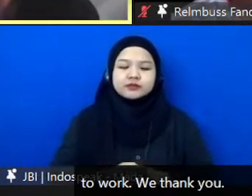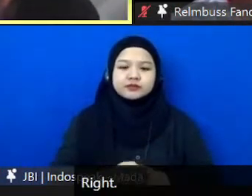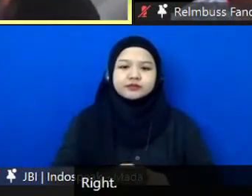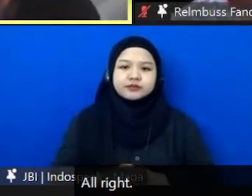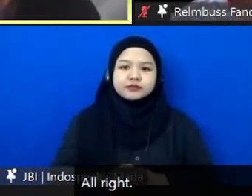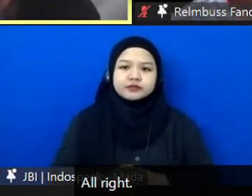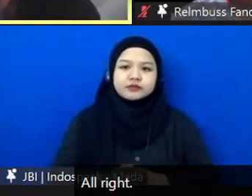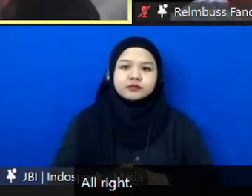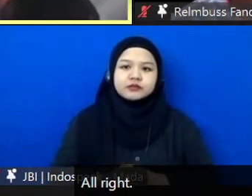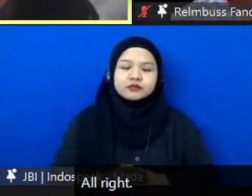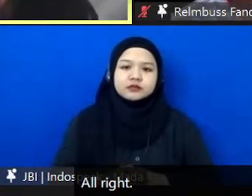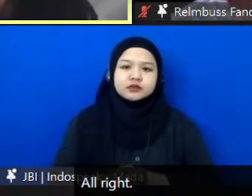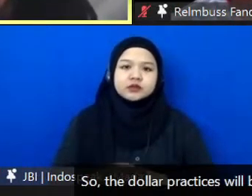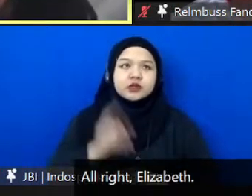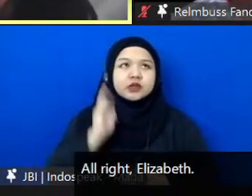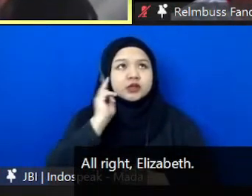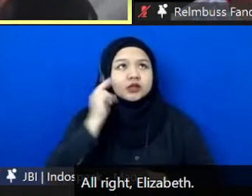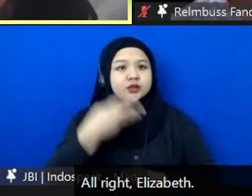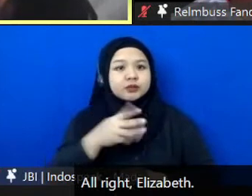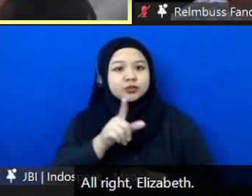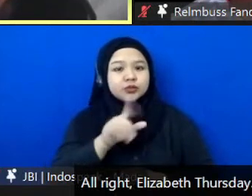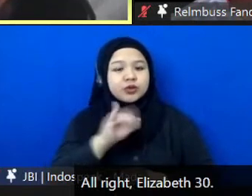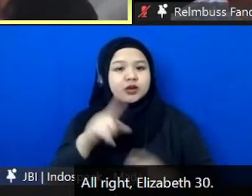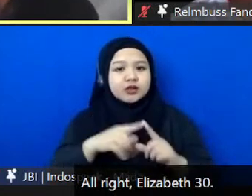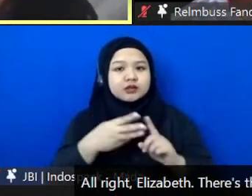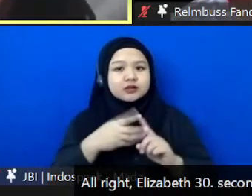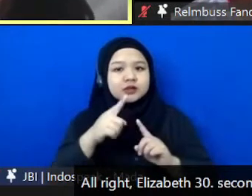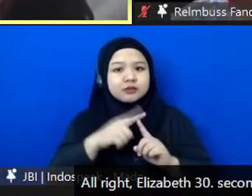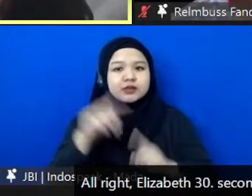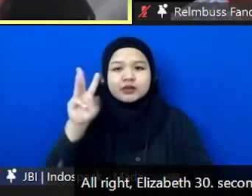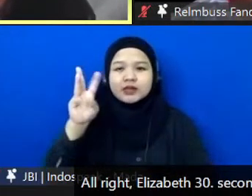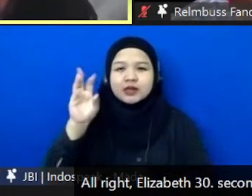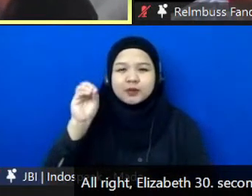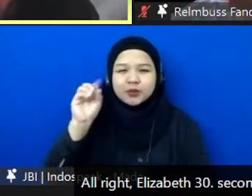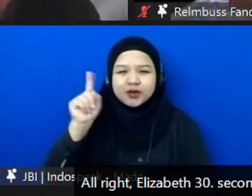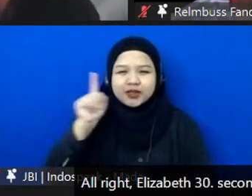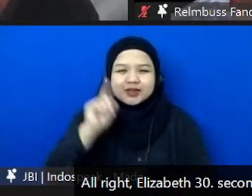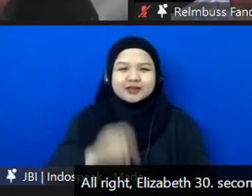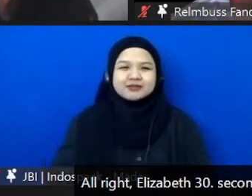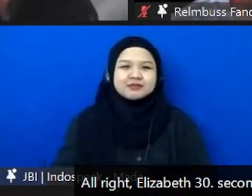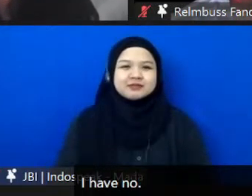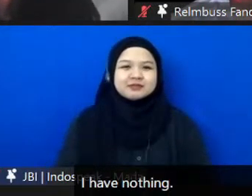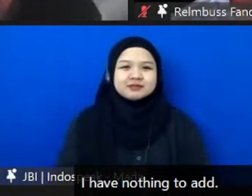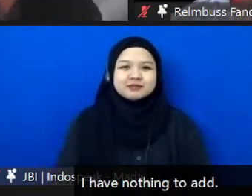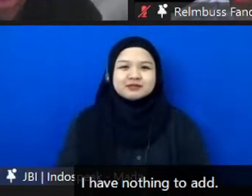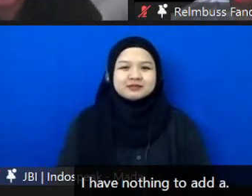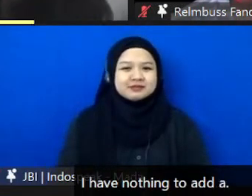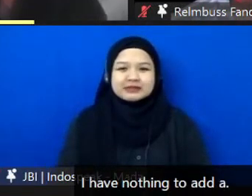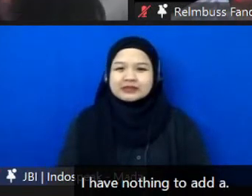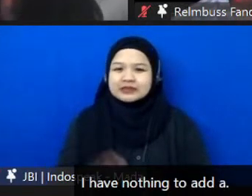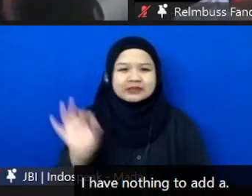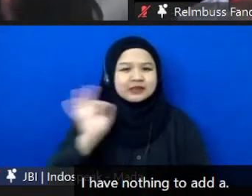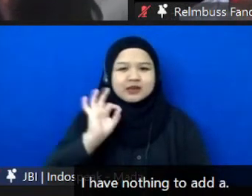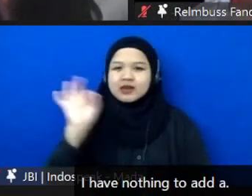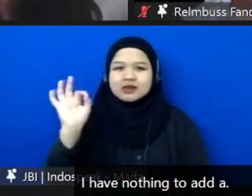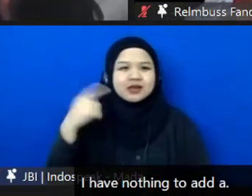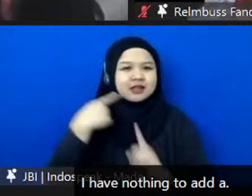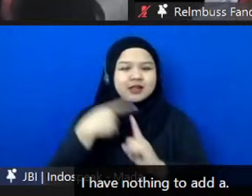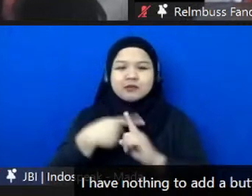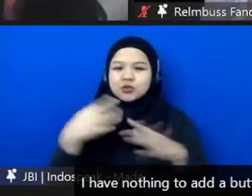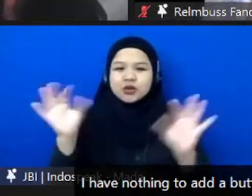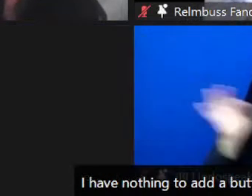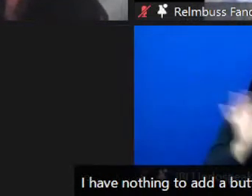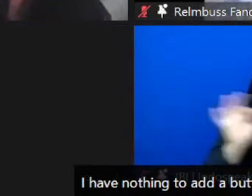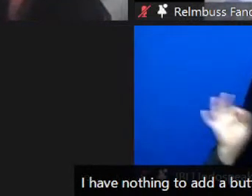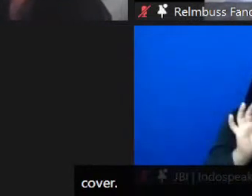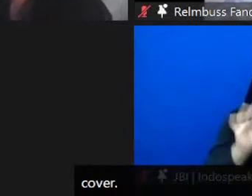All right, Ibu Elizabeth, 30 seconds. I have nothing to add. I think that Pak Andreas